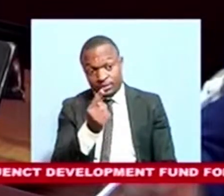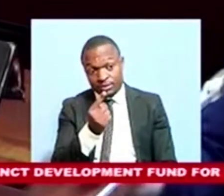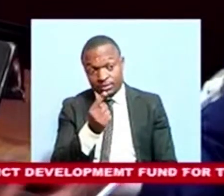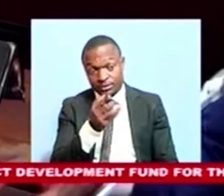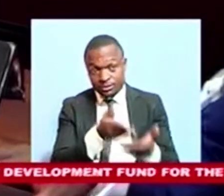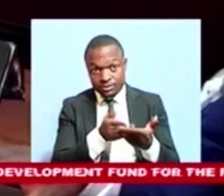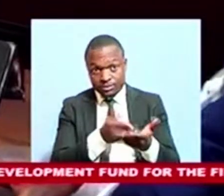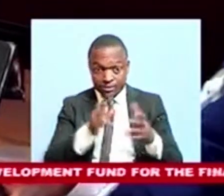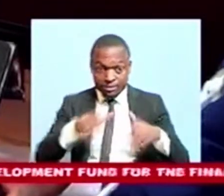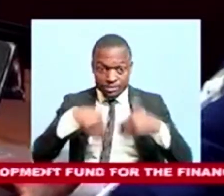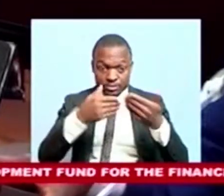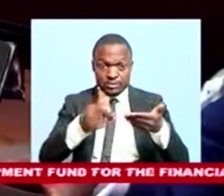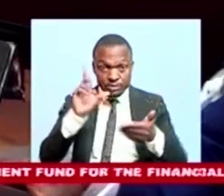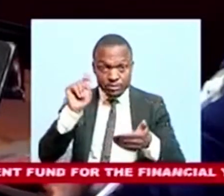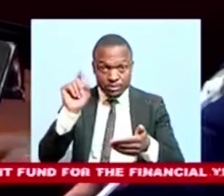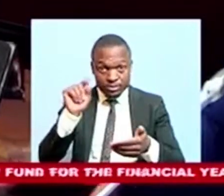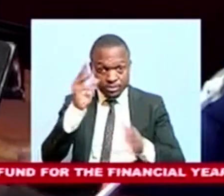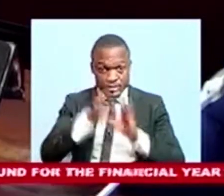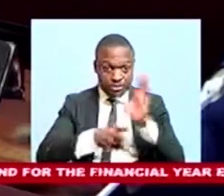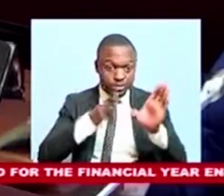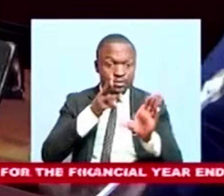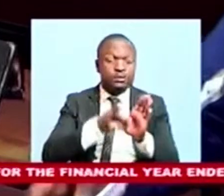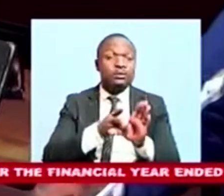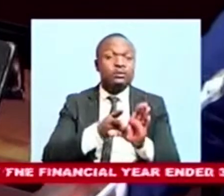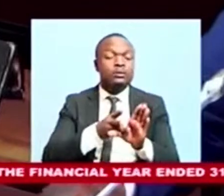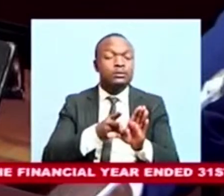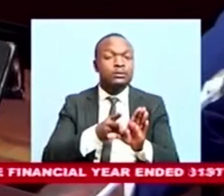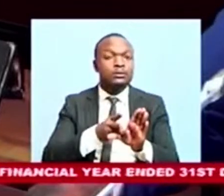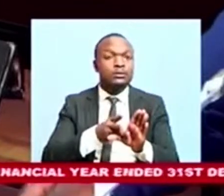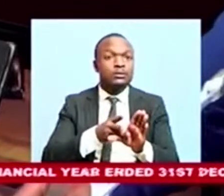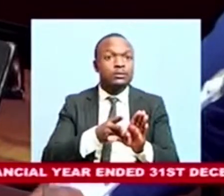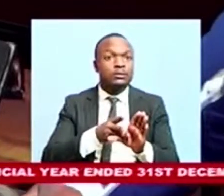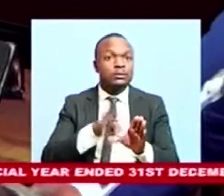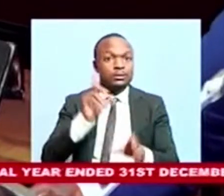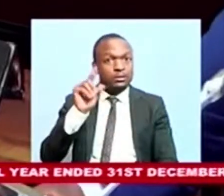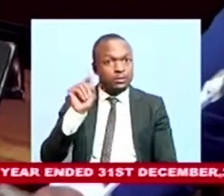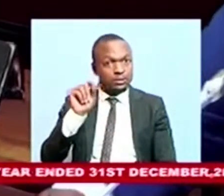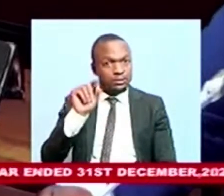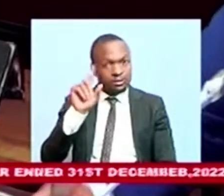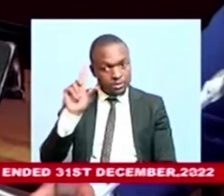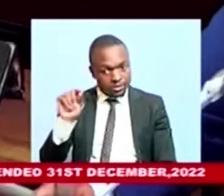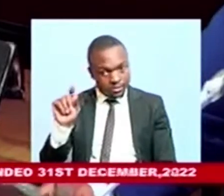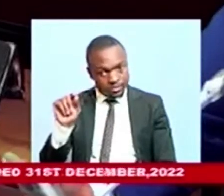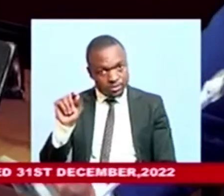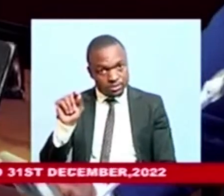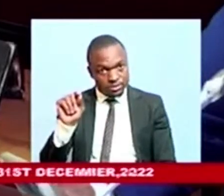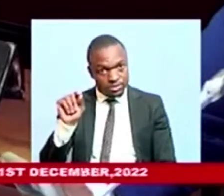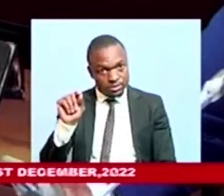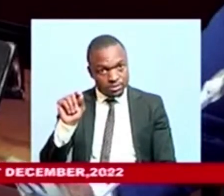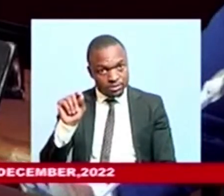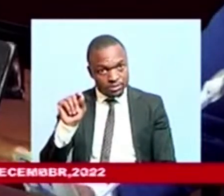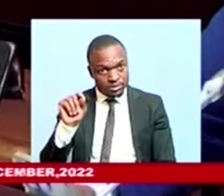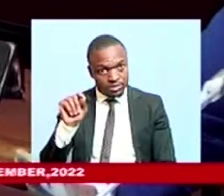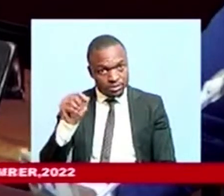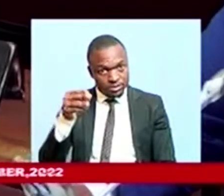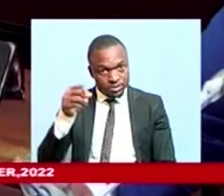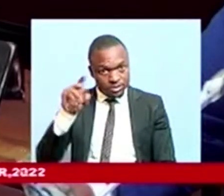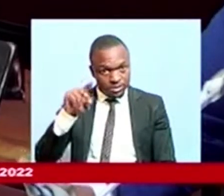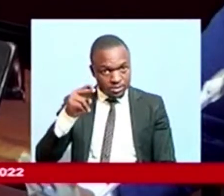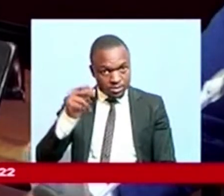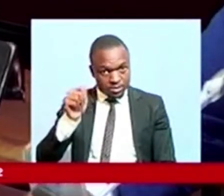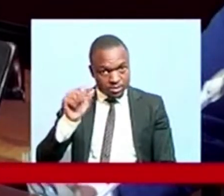was given on 20th of May in 2020 to First Gate.